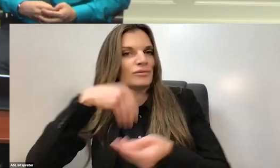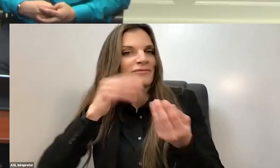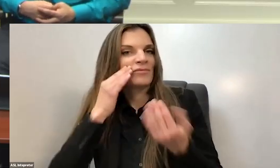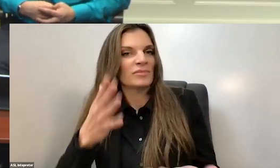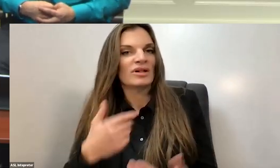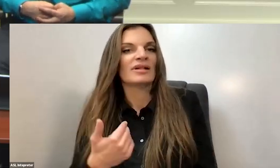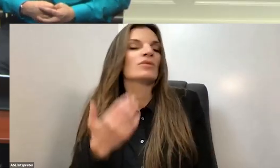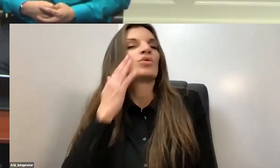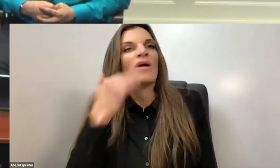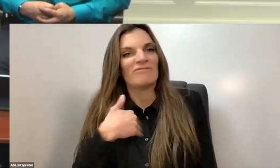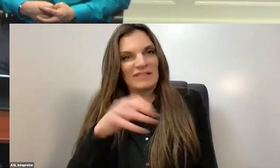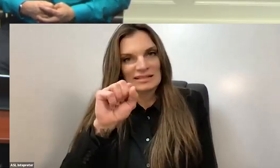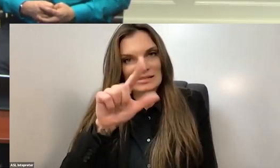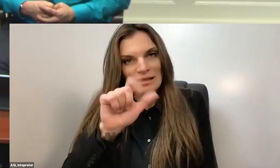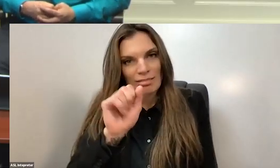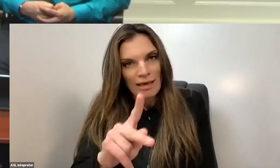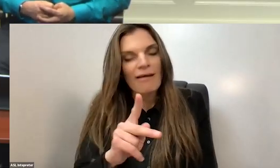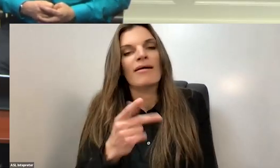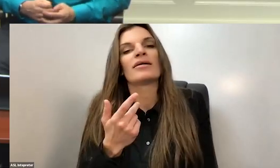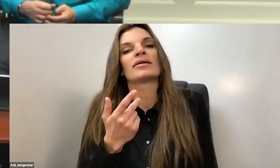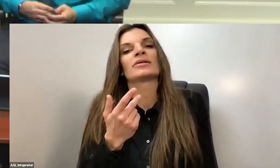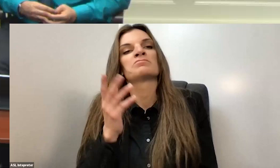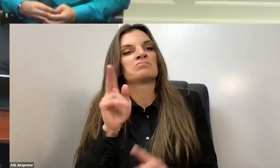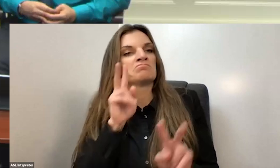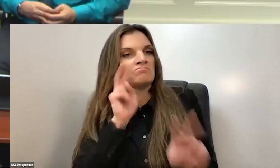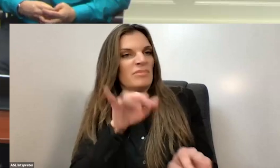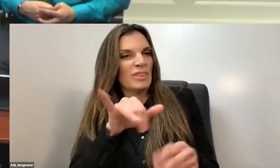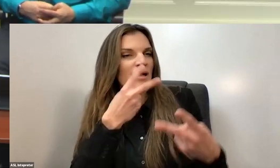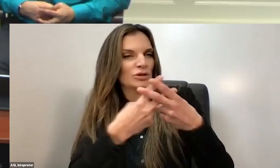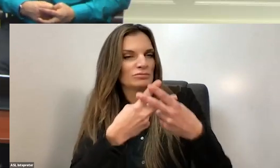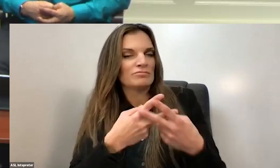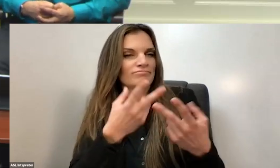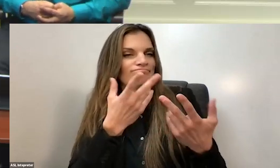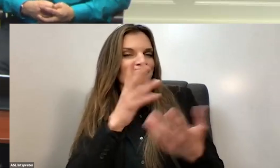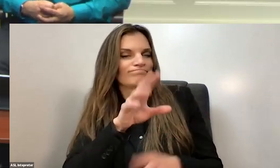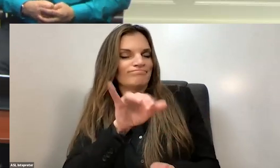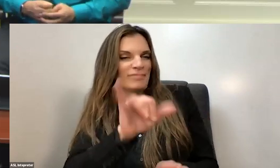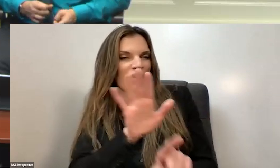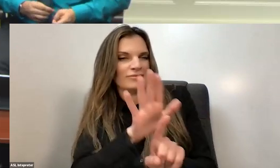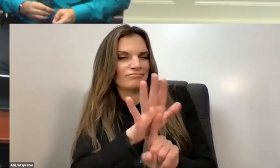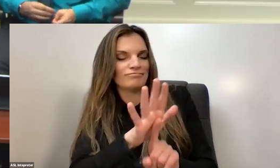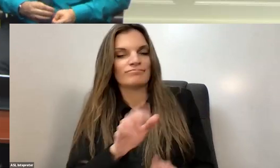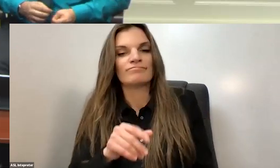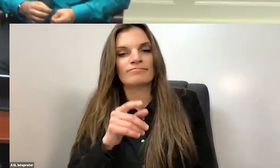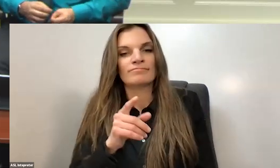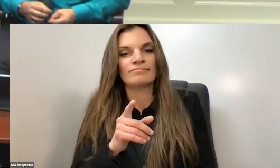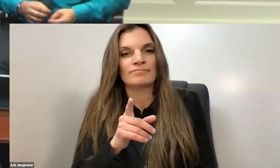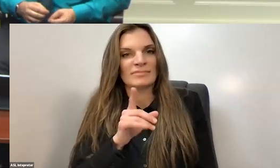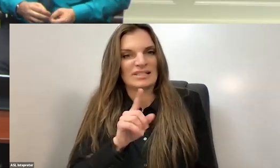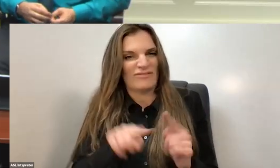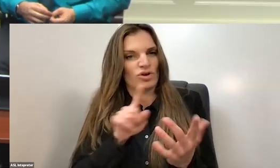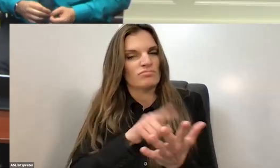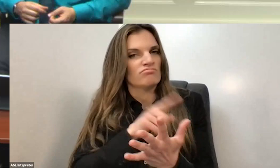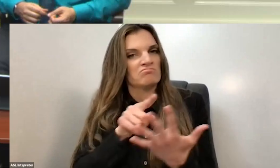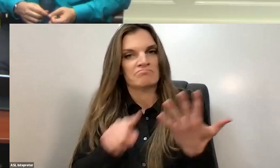A11Y Slack channel that a lot of people like to follow. So yeah, those are some other really neat